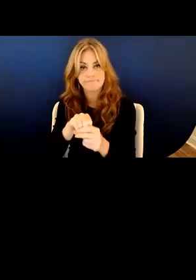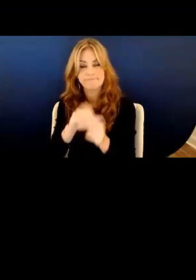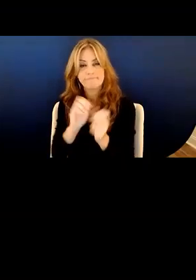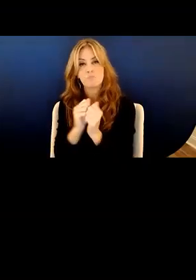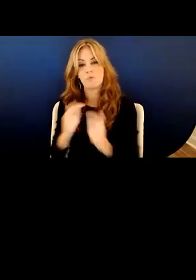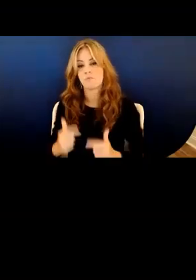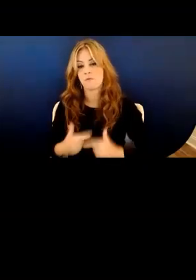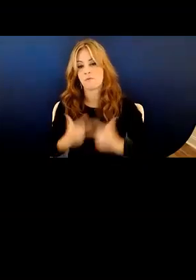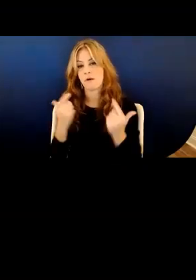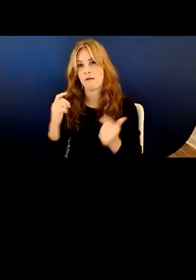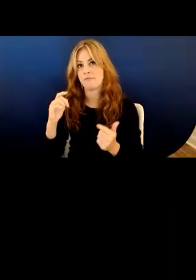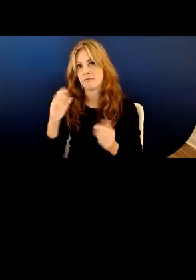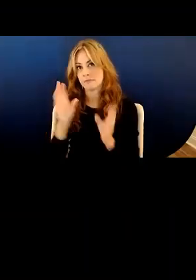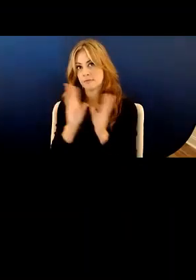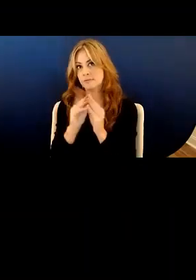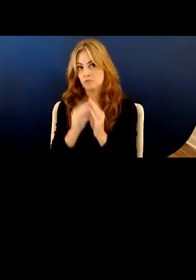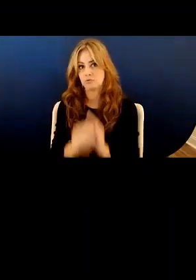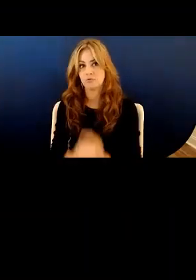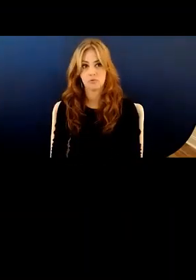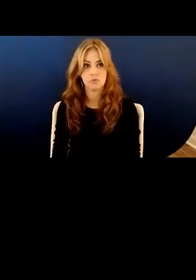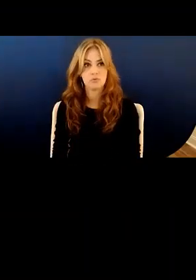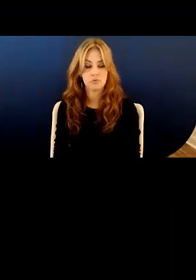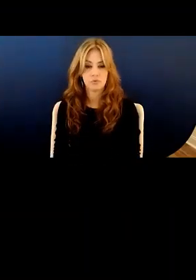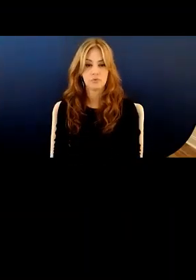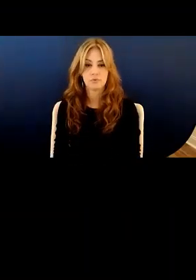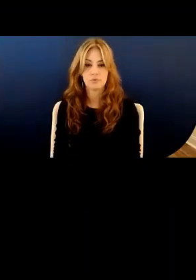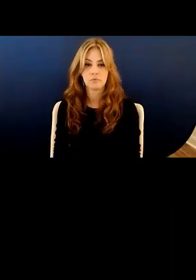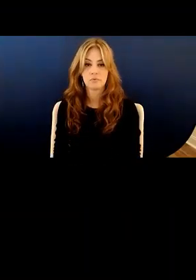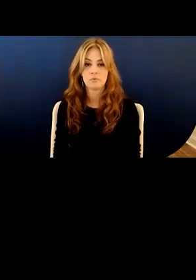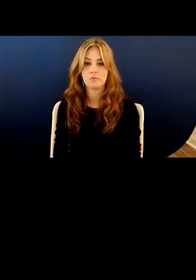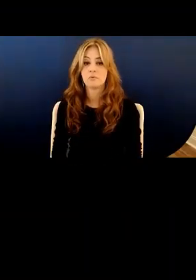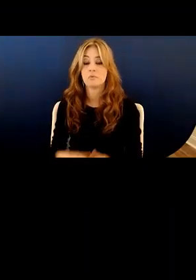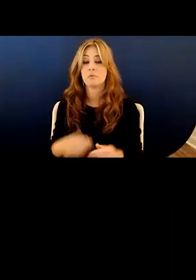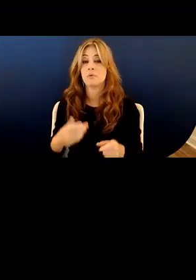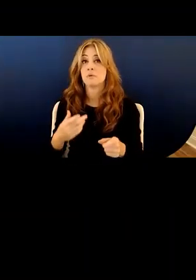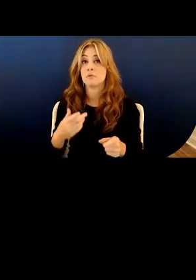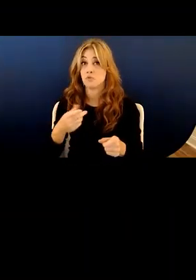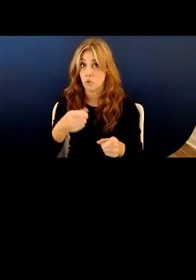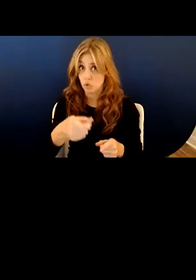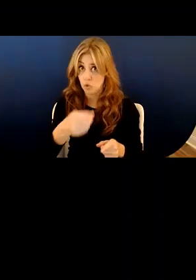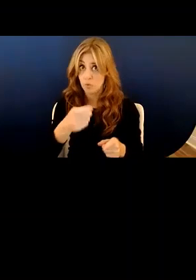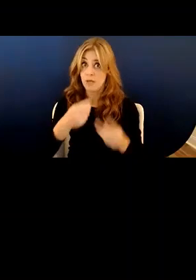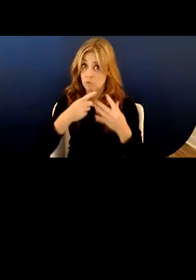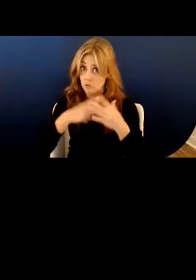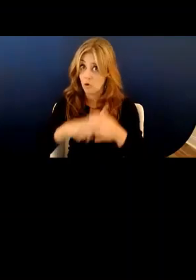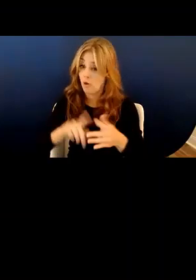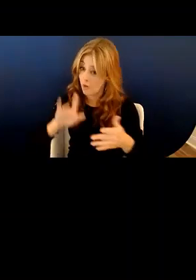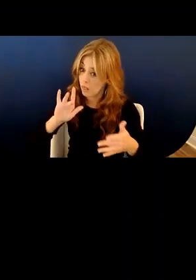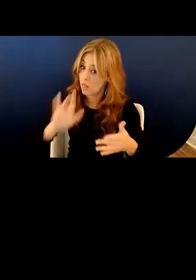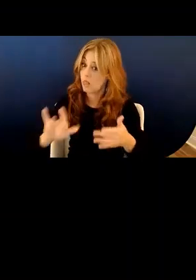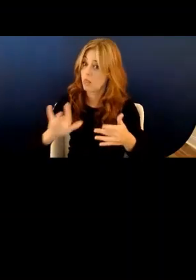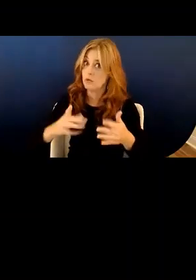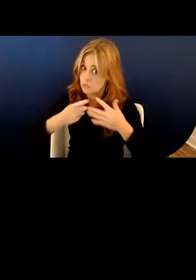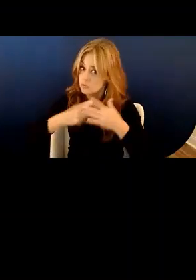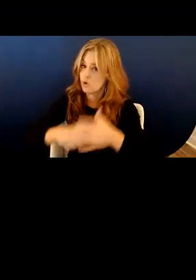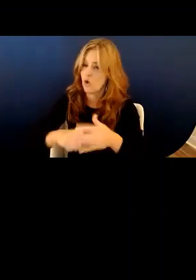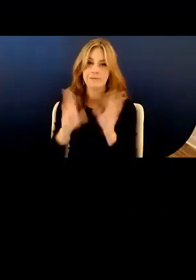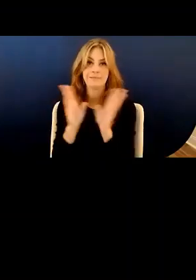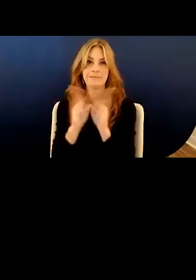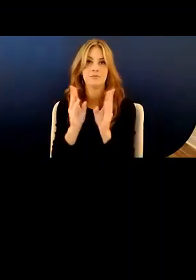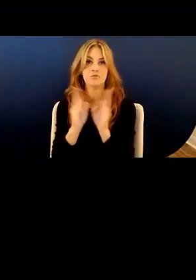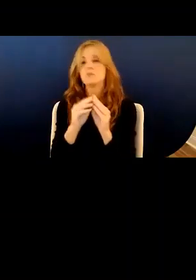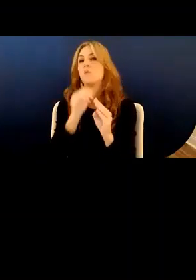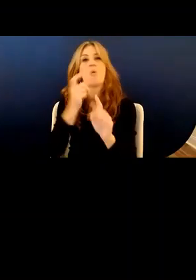the settings there. Same thing here, of course, you've got to start the session. It's not going to start